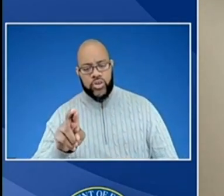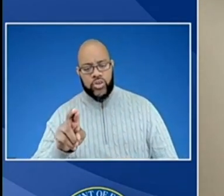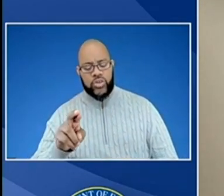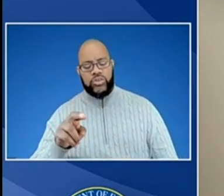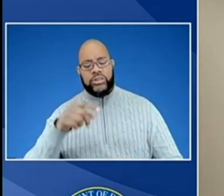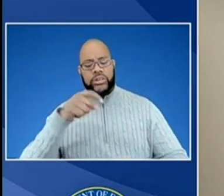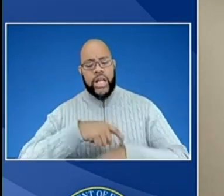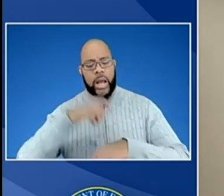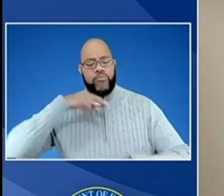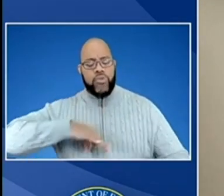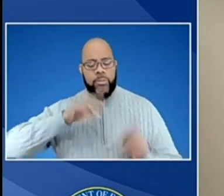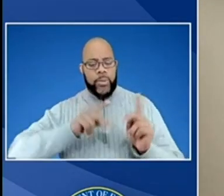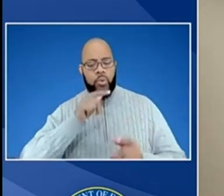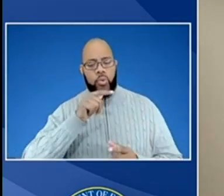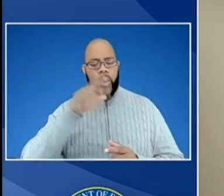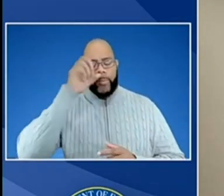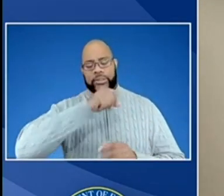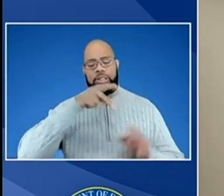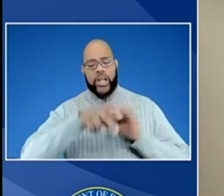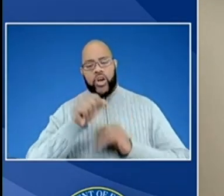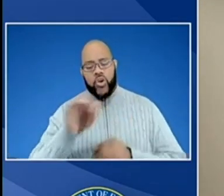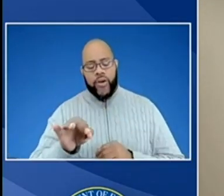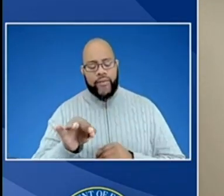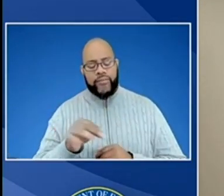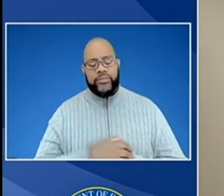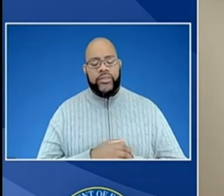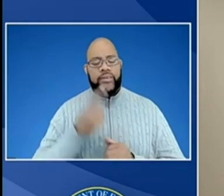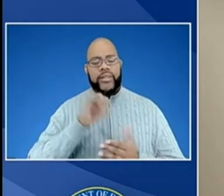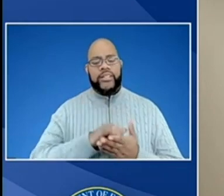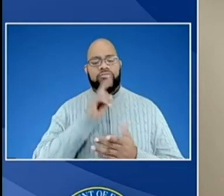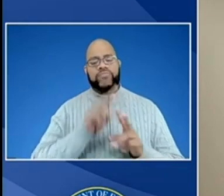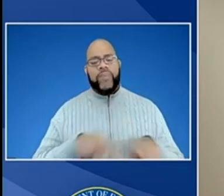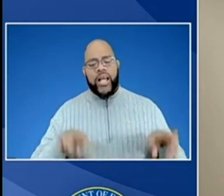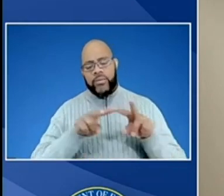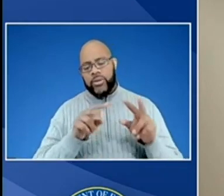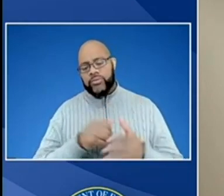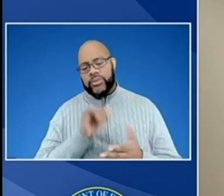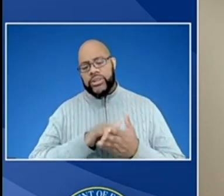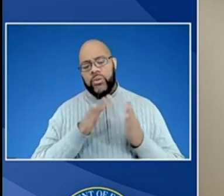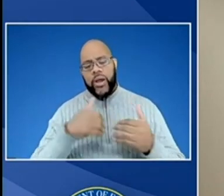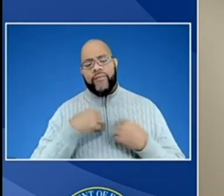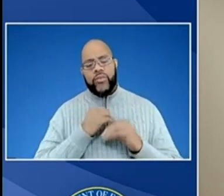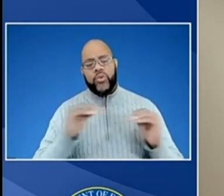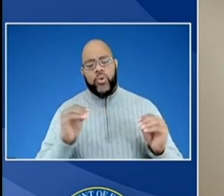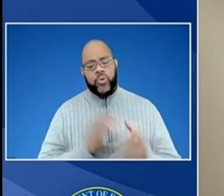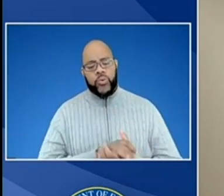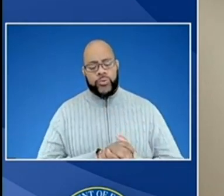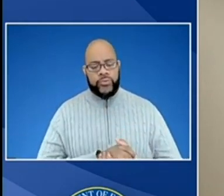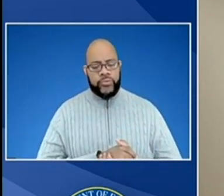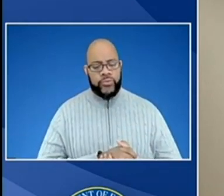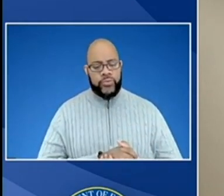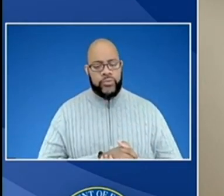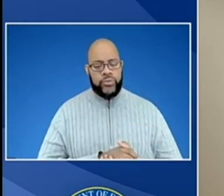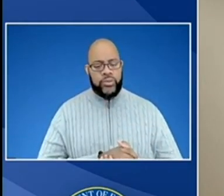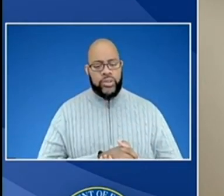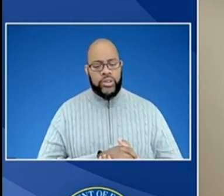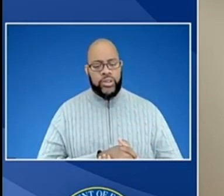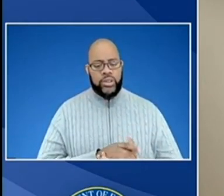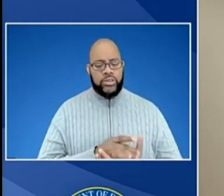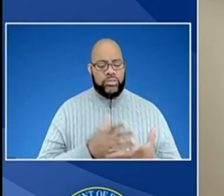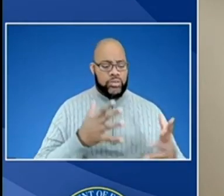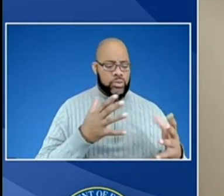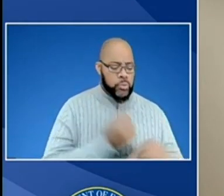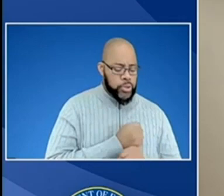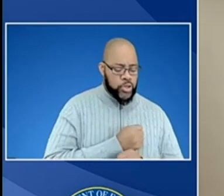folks who missed the cutoff. I think that's going to be really valuable. That way there's no clip of winners or losers.